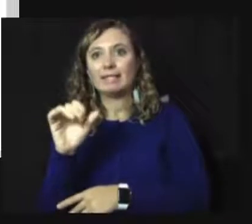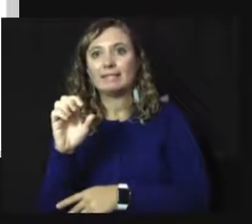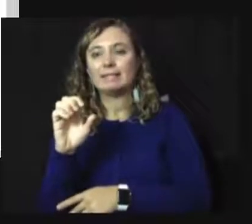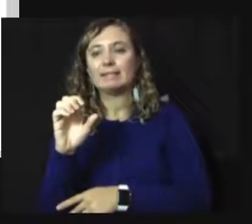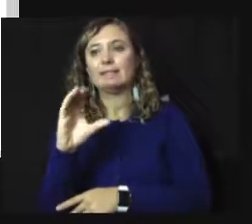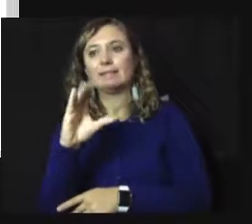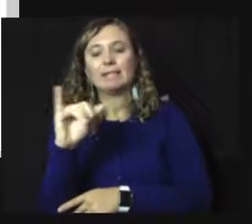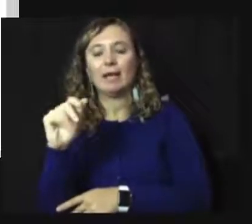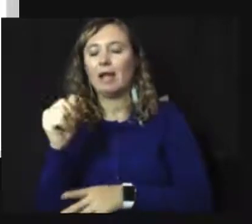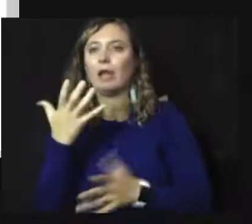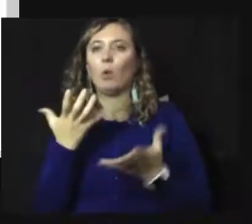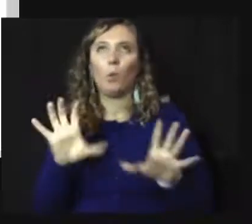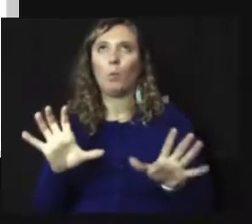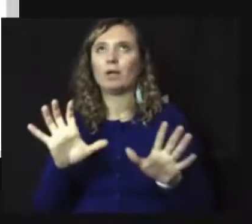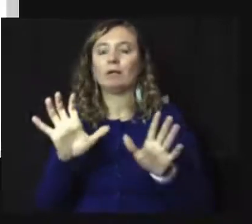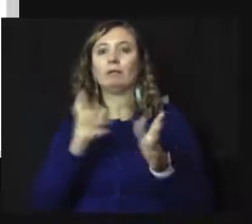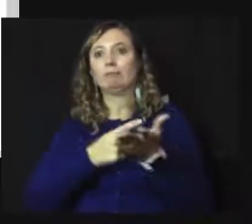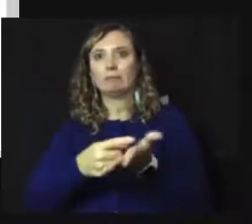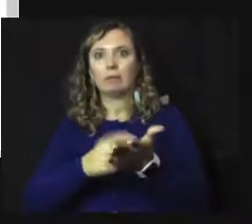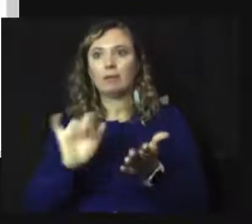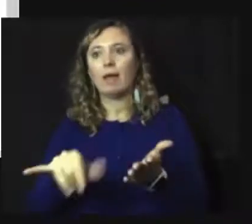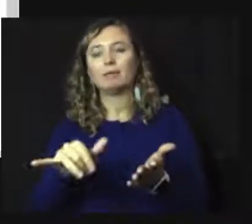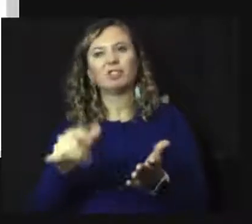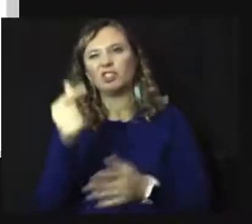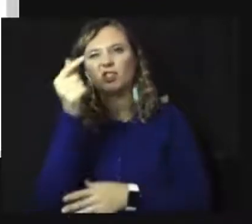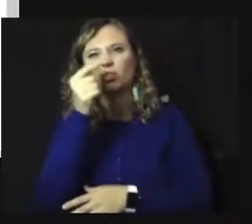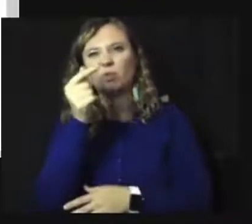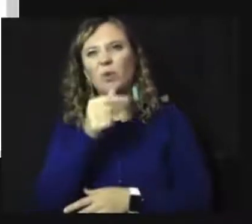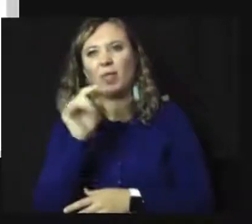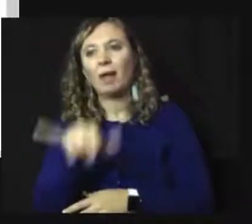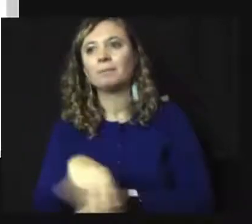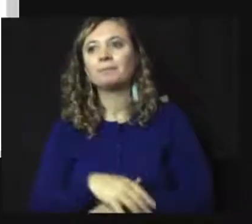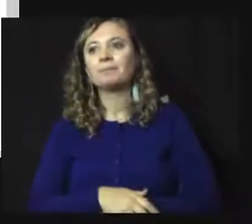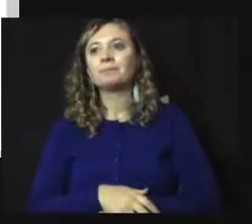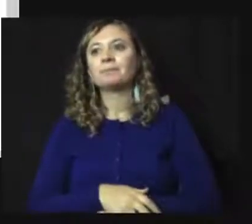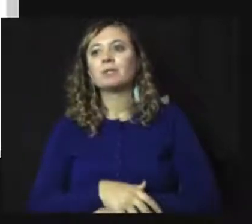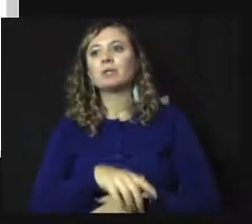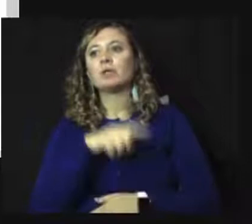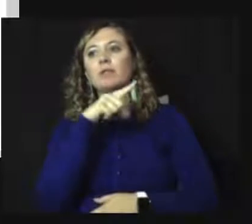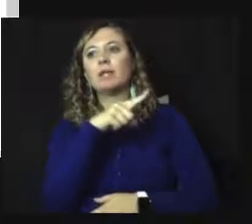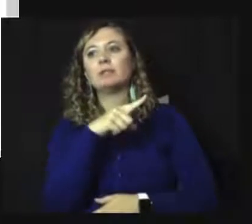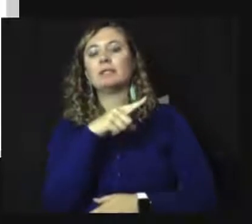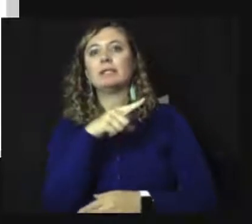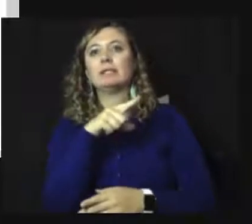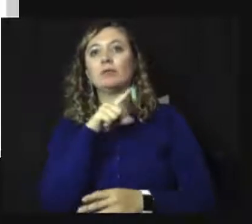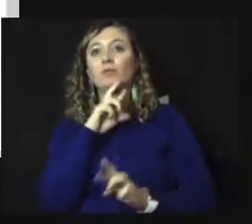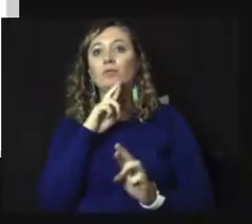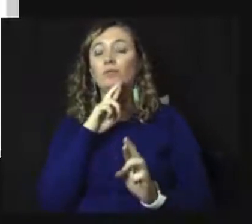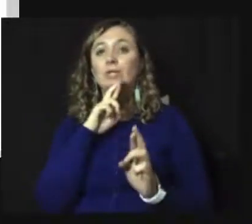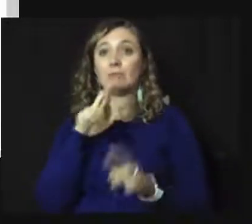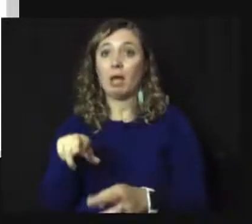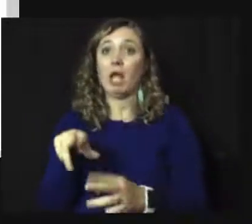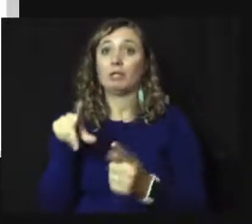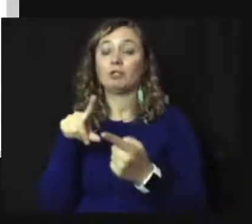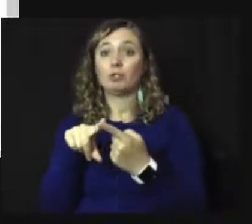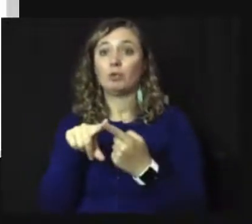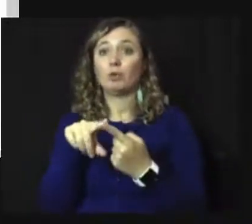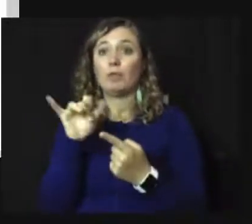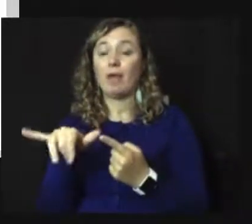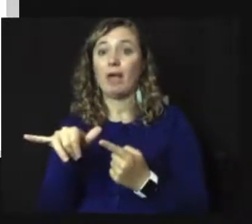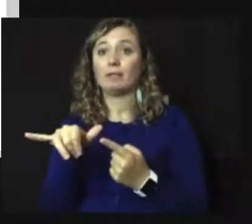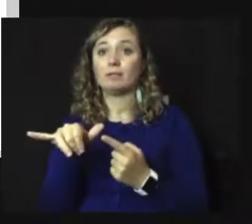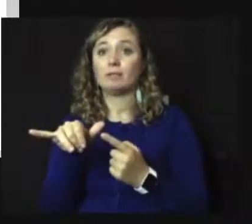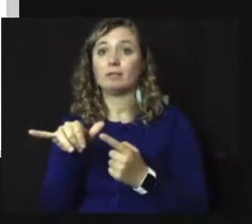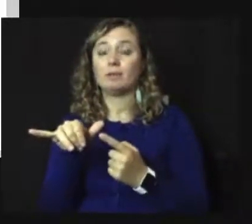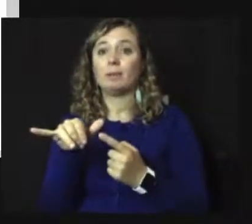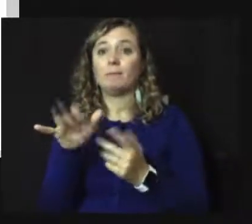documentary, short film made by and with non-speaking autistic people was made as sort of a direct response to that movie Music.